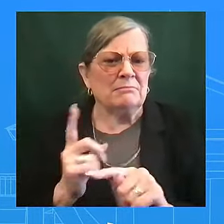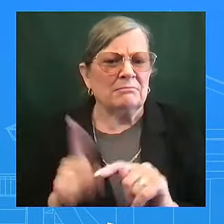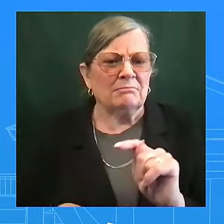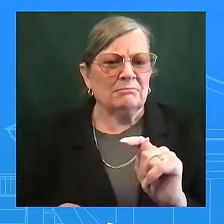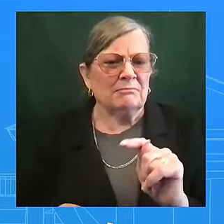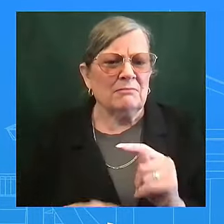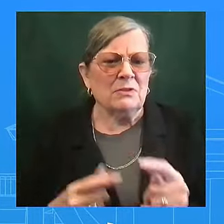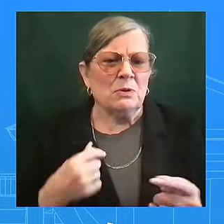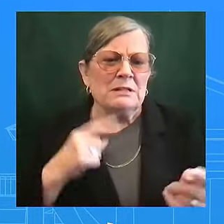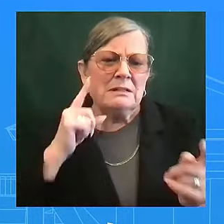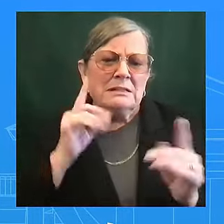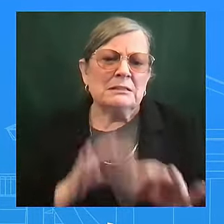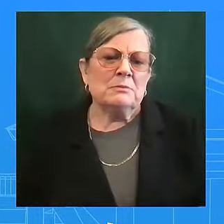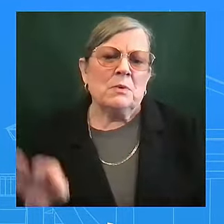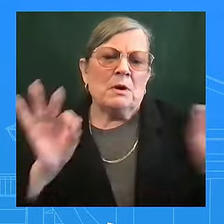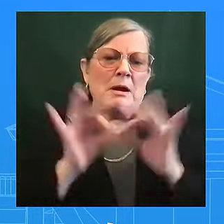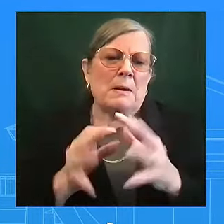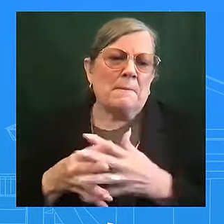and where we are.